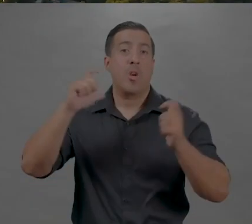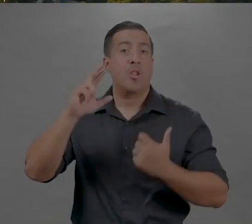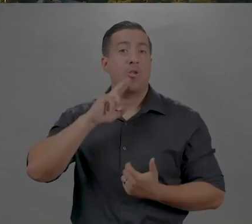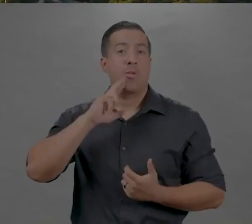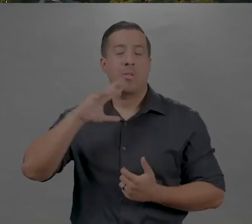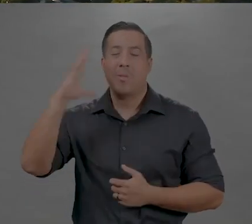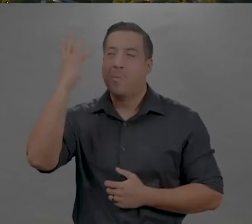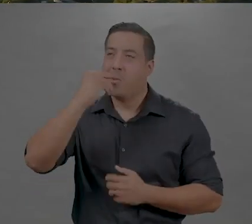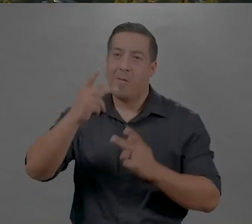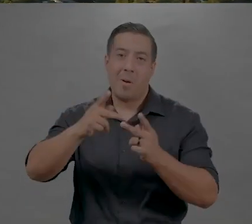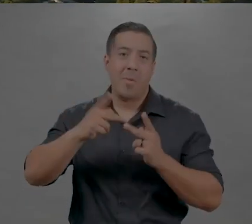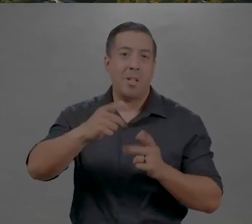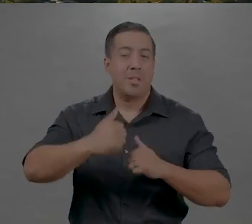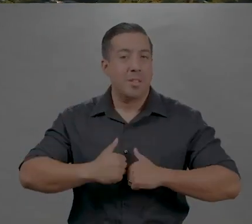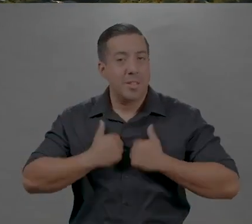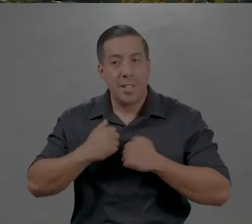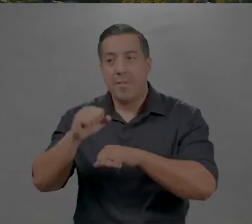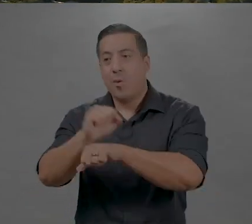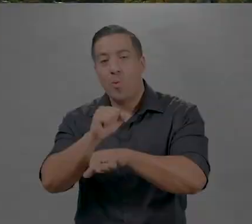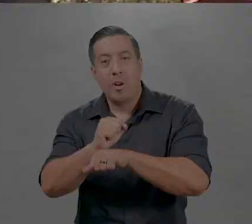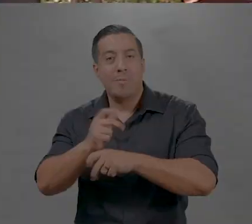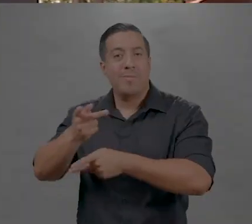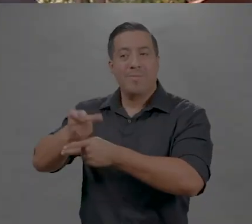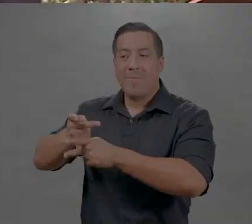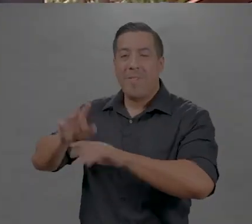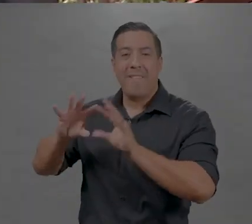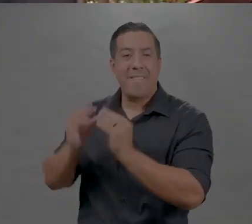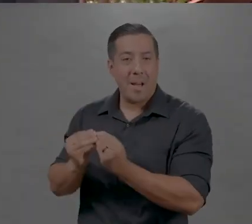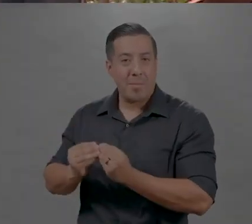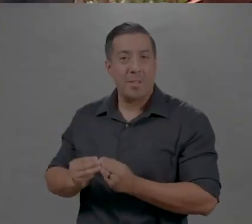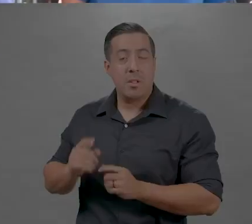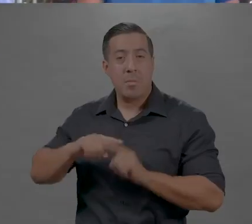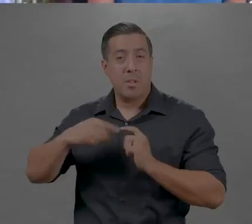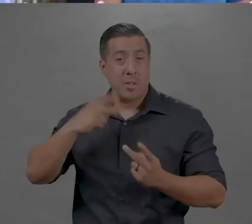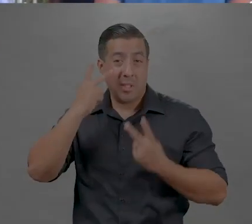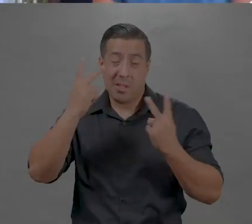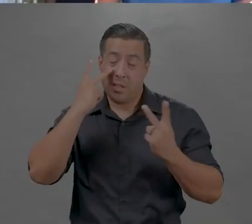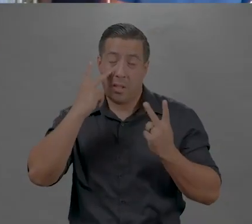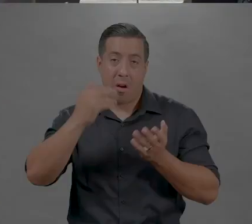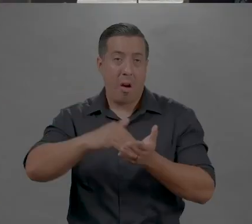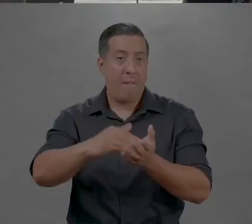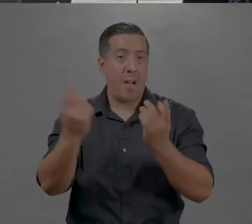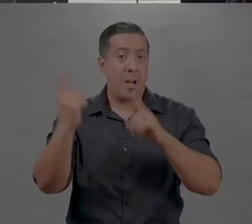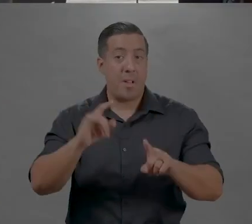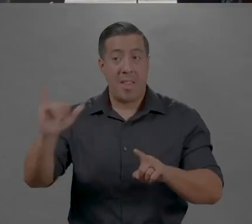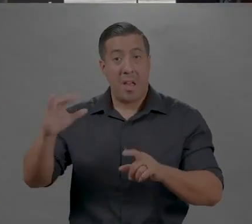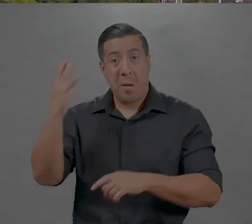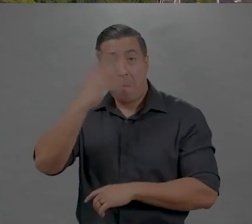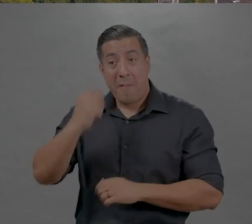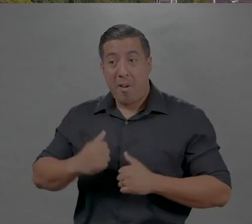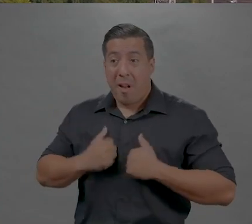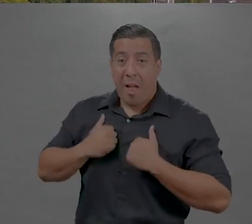Greater Houston is a beautiful place to live, work, and raise a family. But as we've seen all too often,